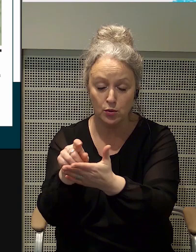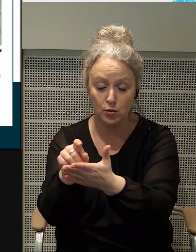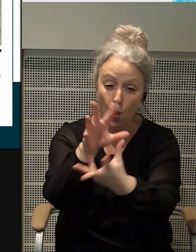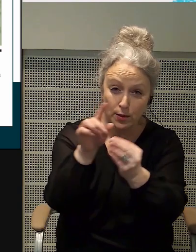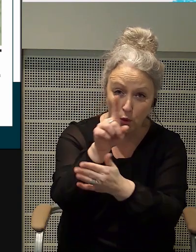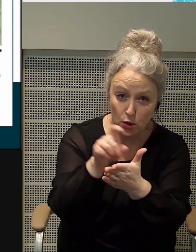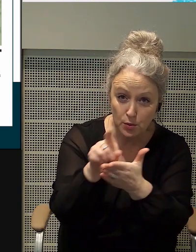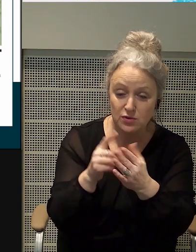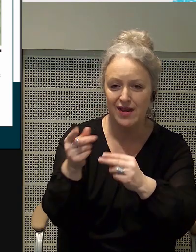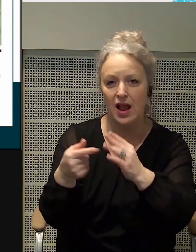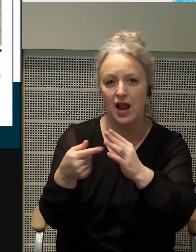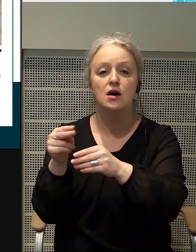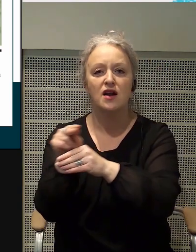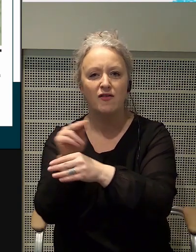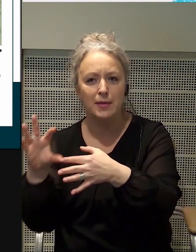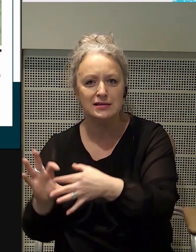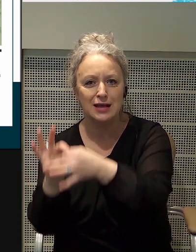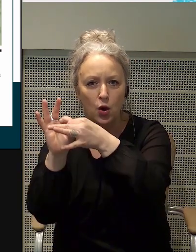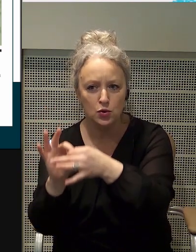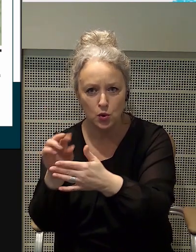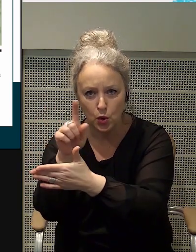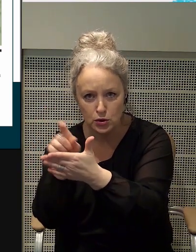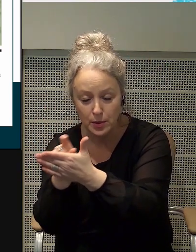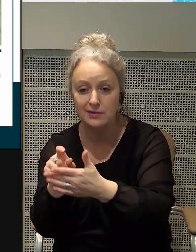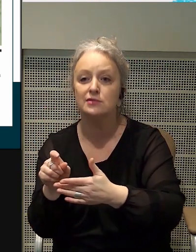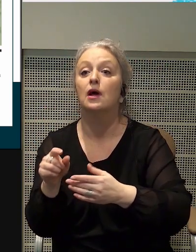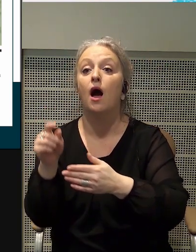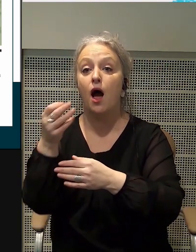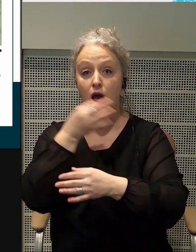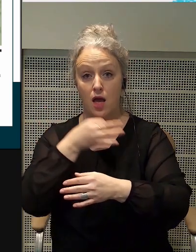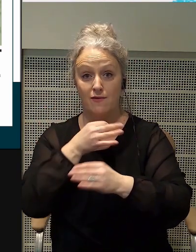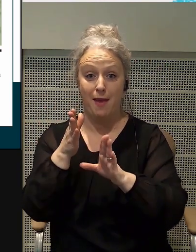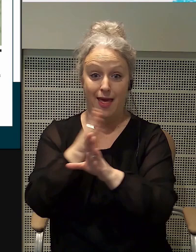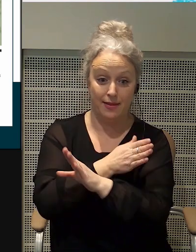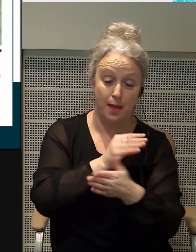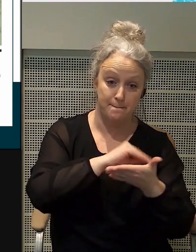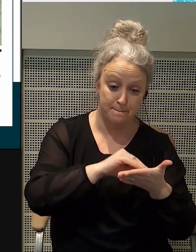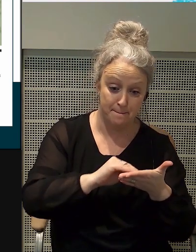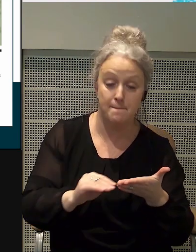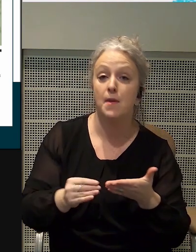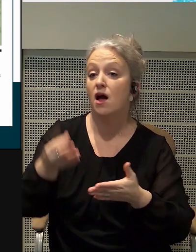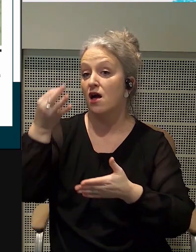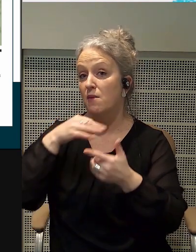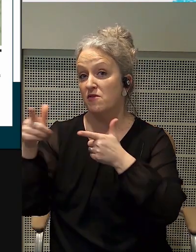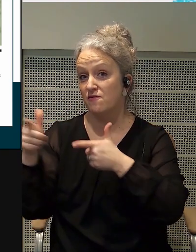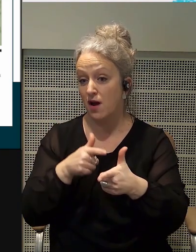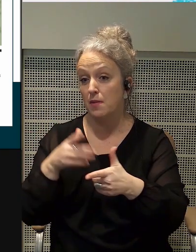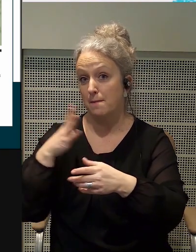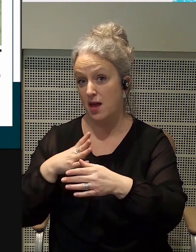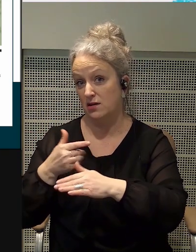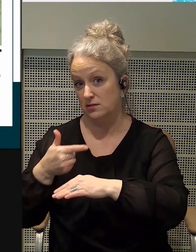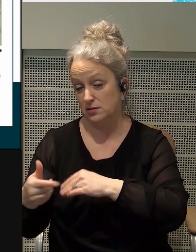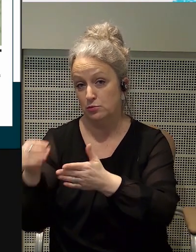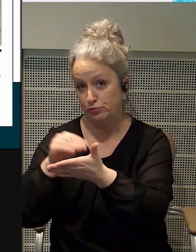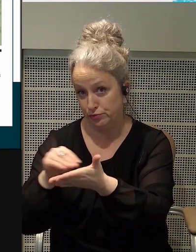same expectations. I hope I will be responsive to this treatment. Then they went through this responsiveness testing. Approximately 30%